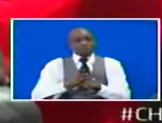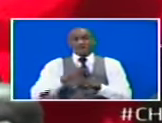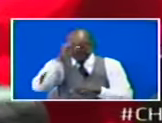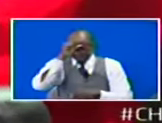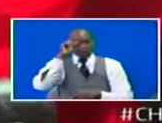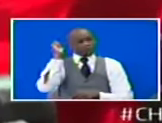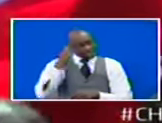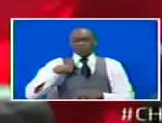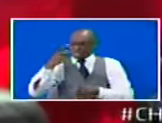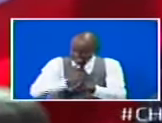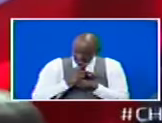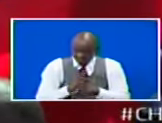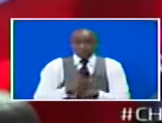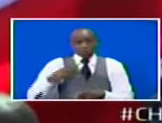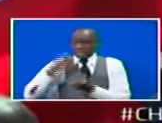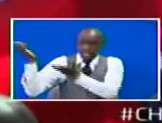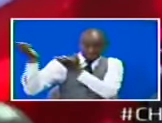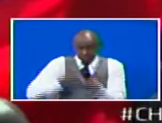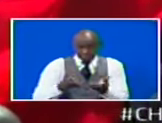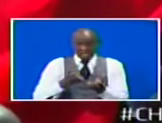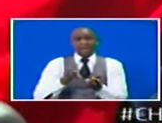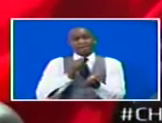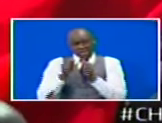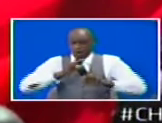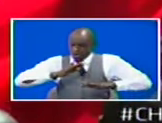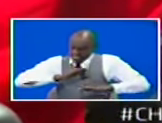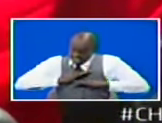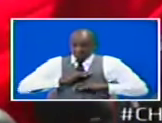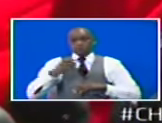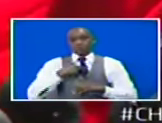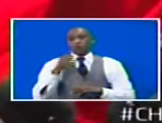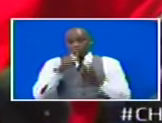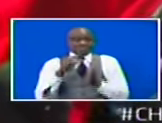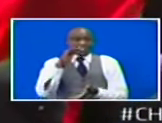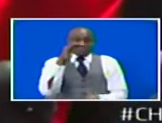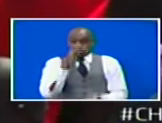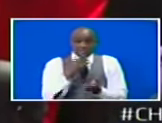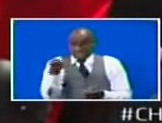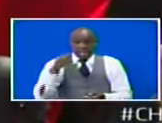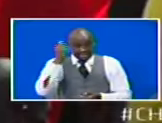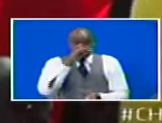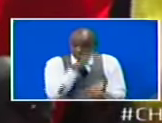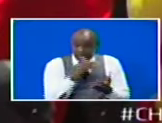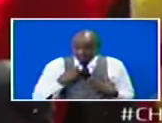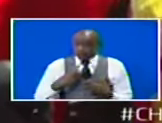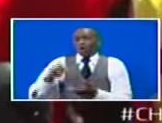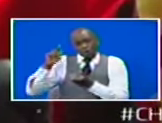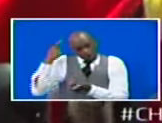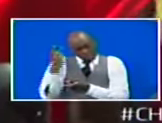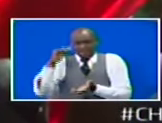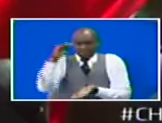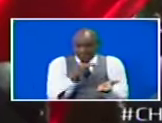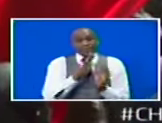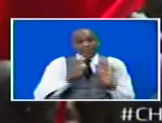of Kenya so that we import only enough for the shortage of our products. Only enough